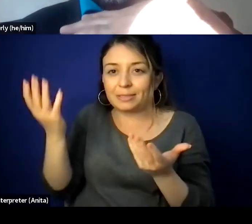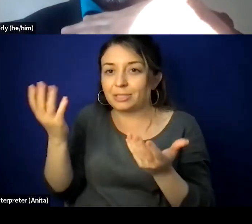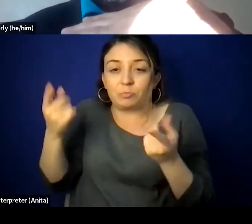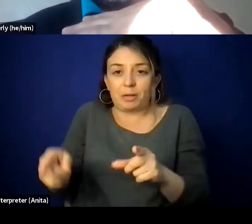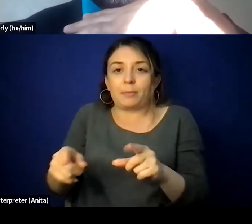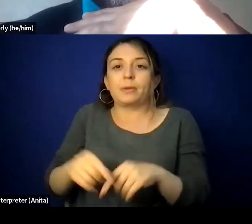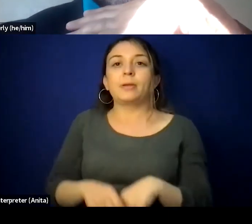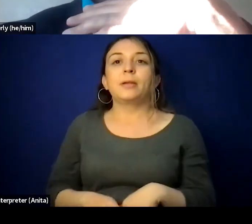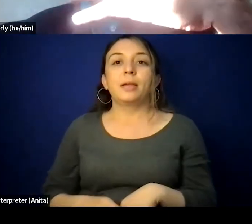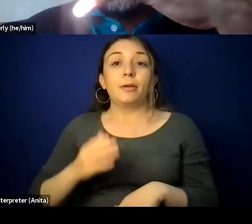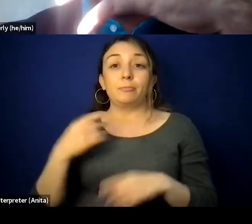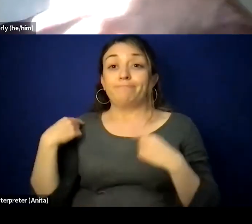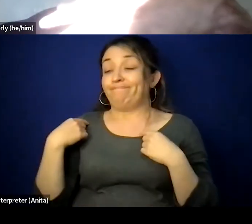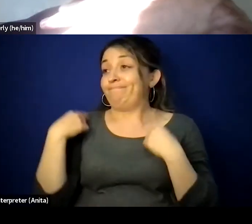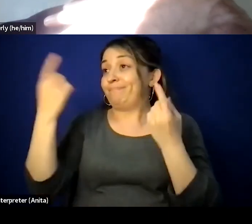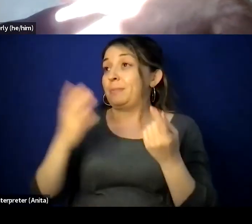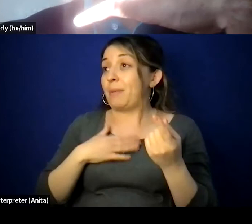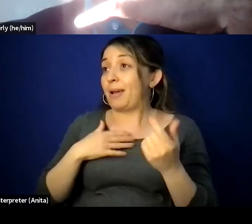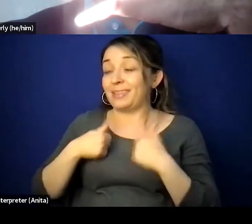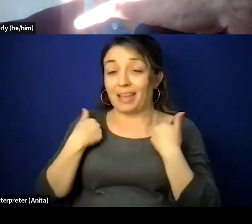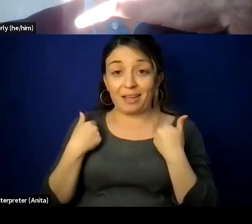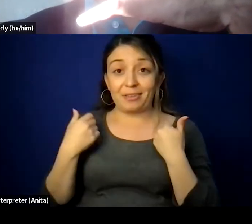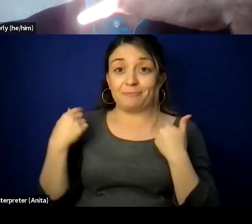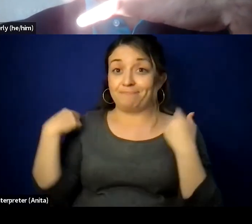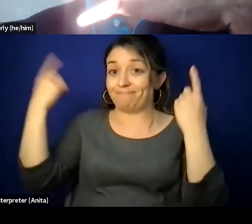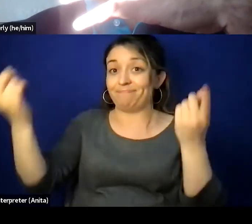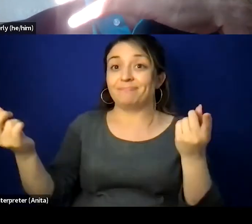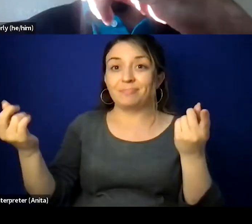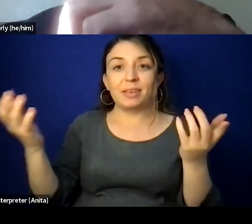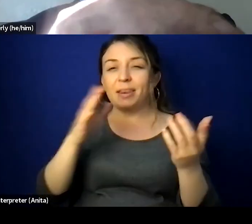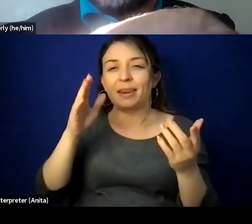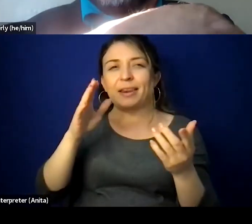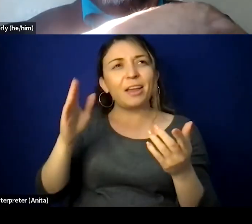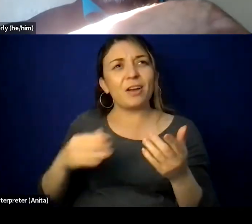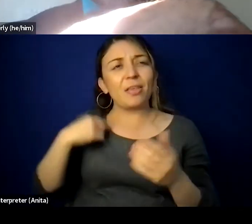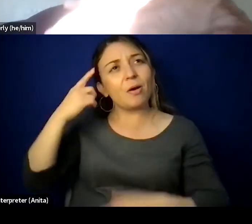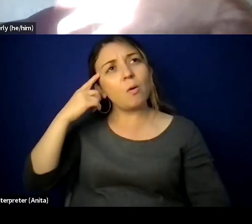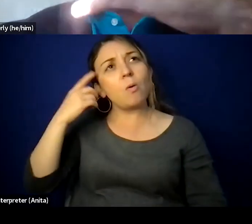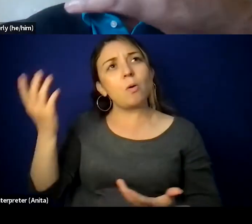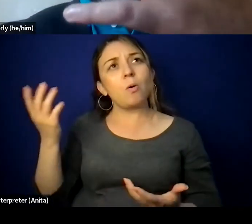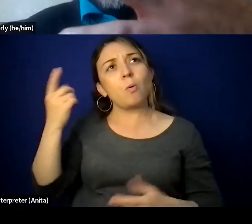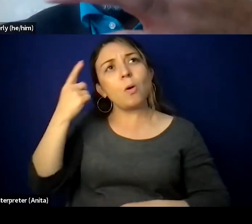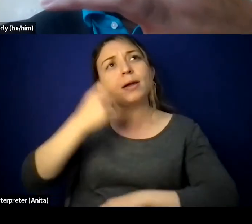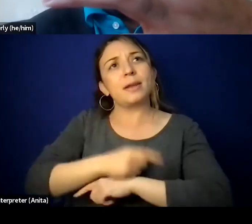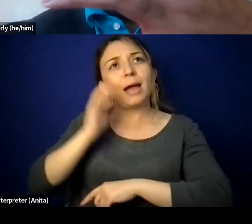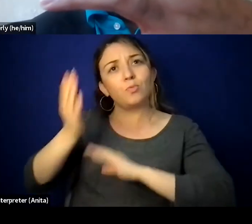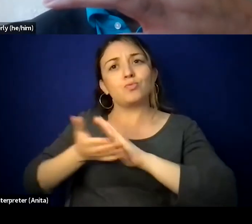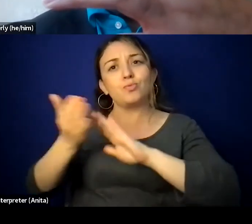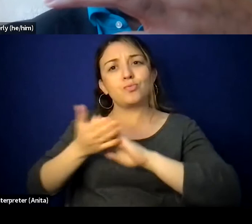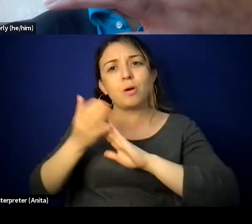my life when it started that would have told me that one day I'm going to run a